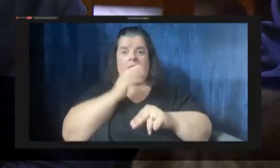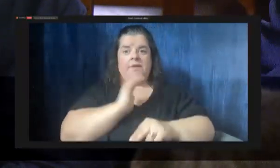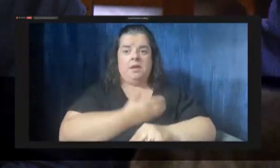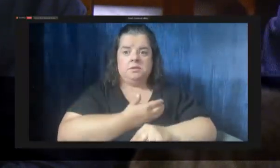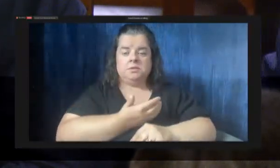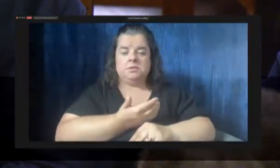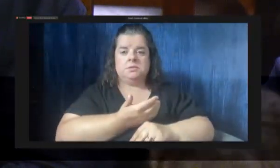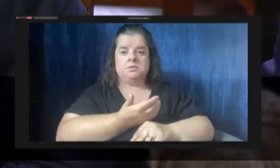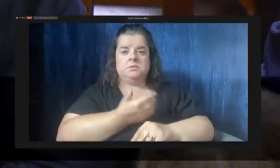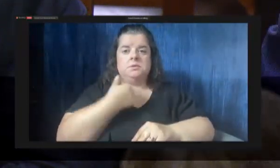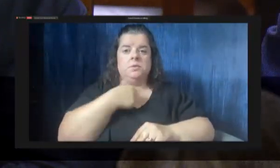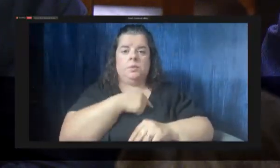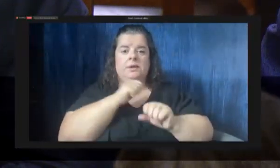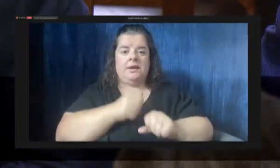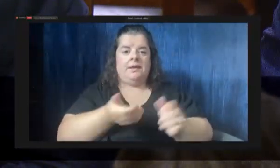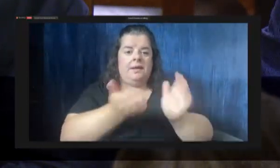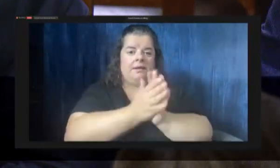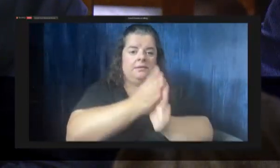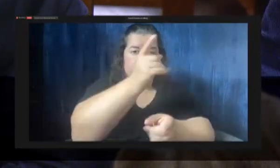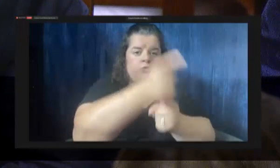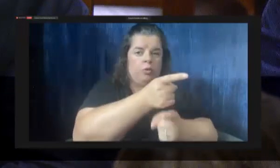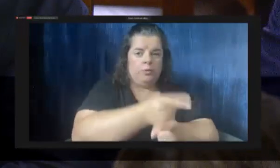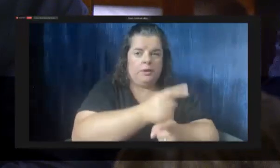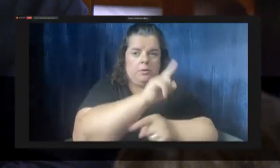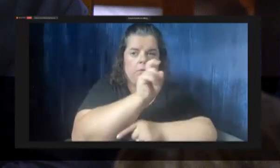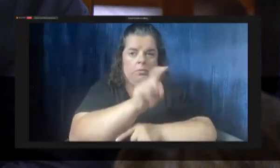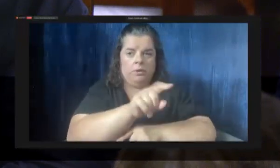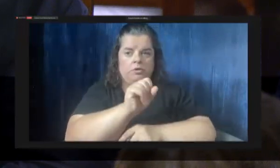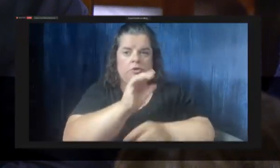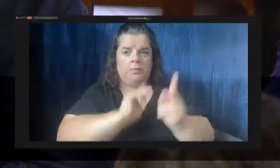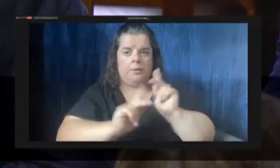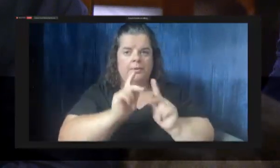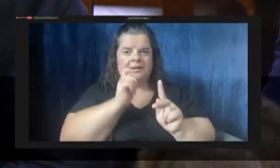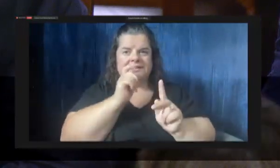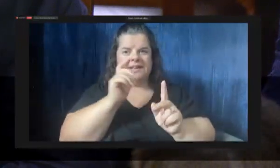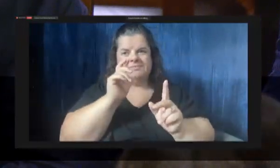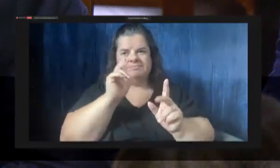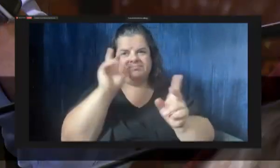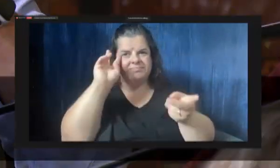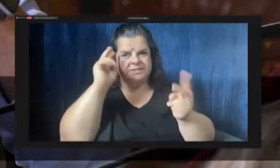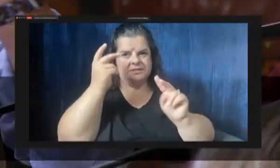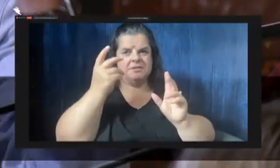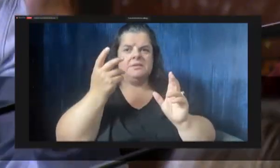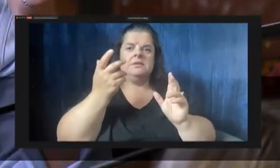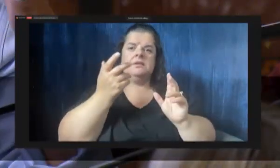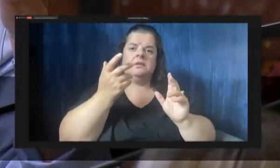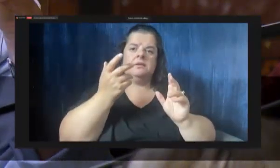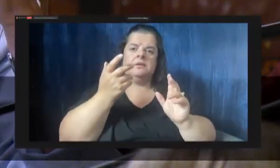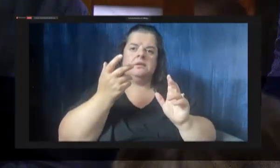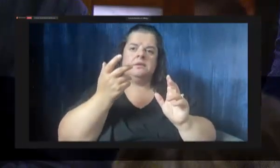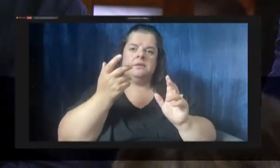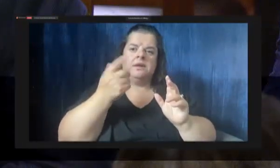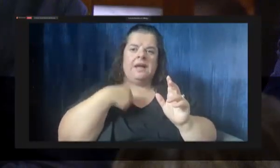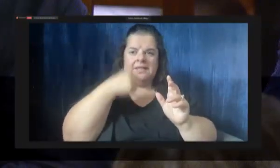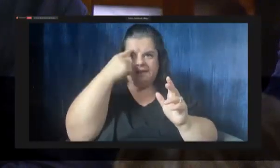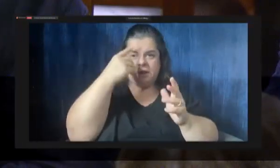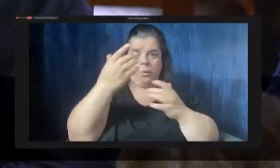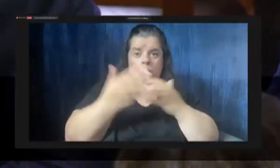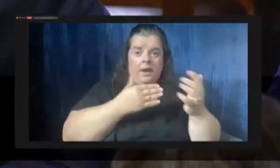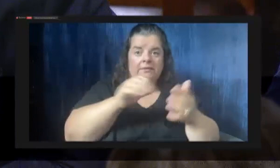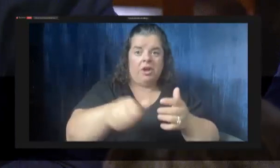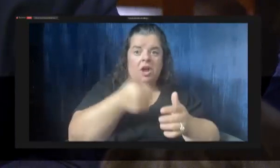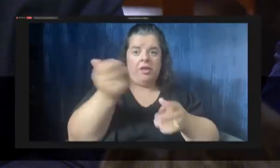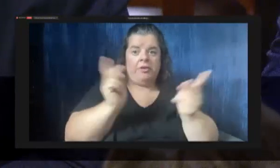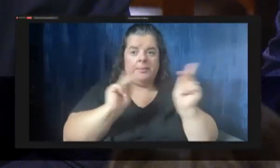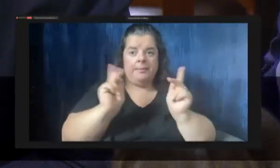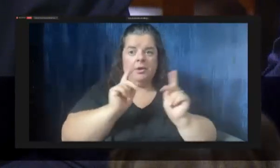ask the appropriate questions just so the public isn't being misled at all. Yeah. I think that's because whenever other people